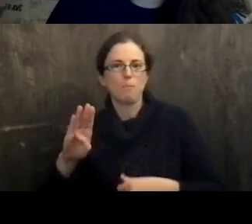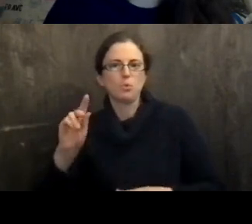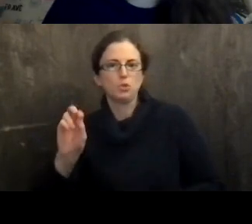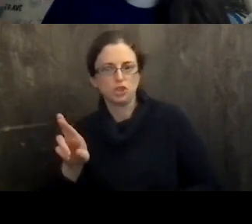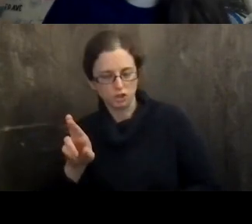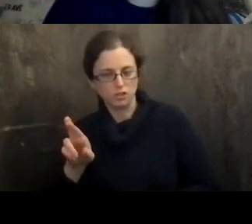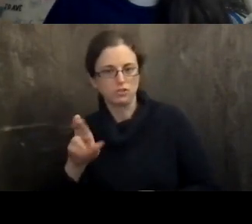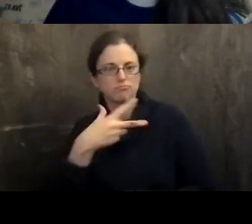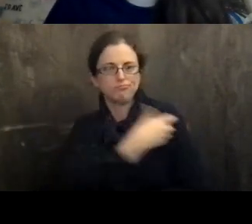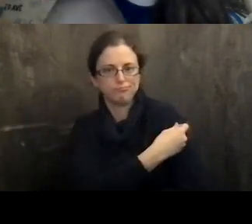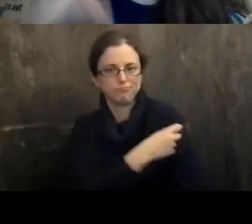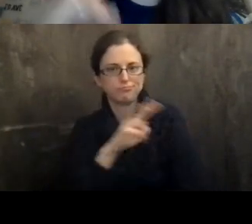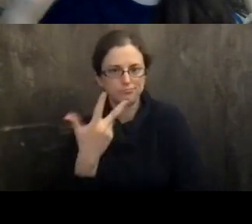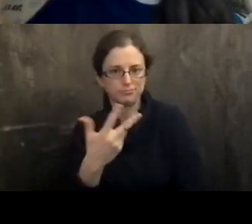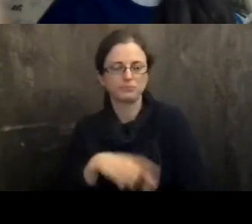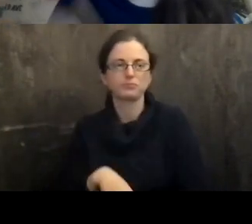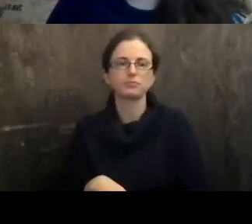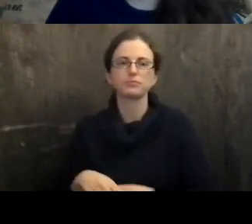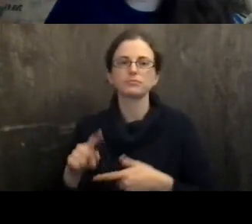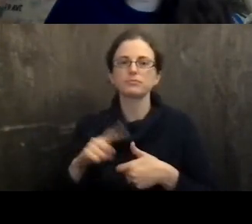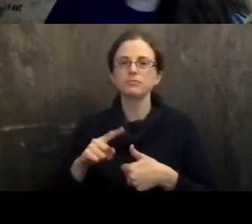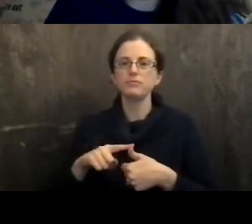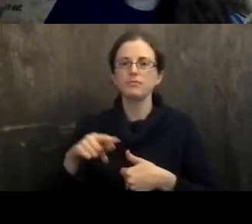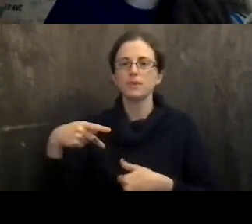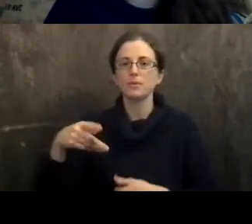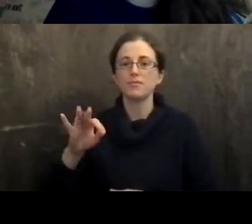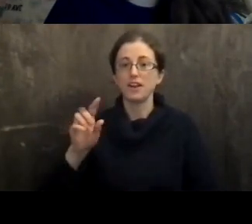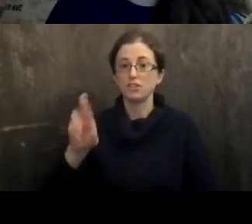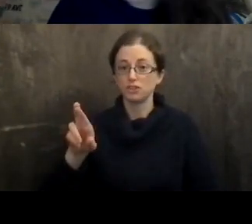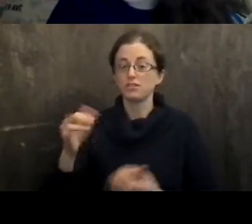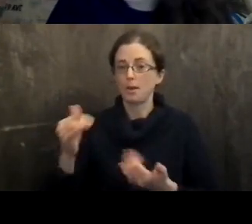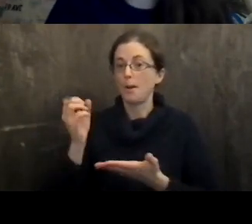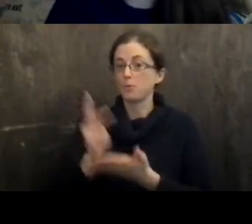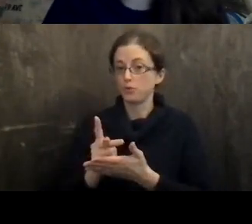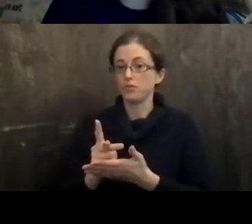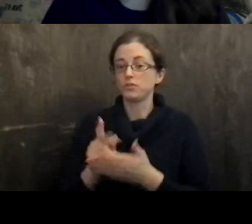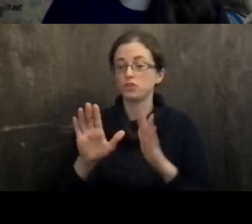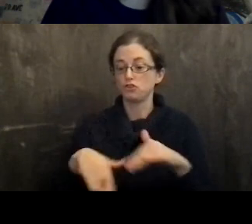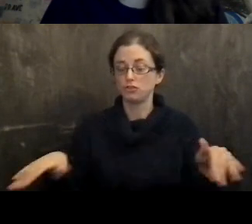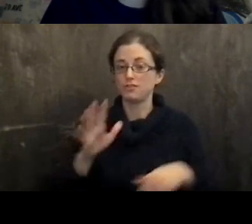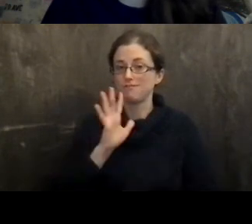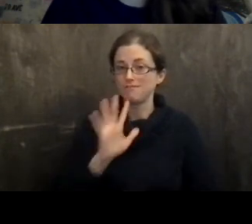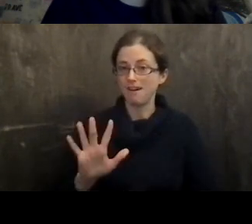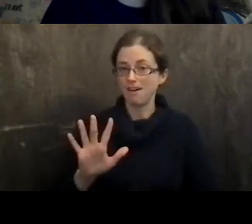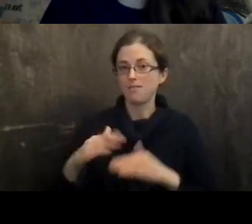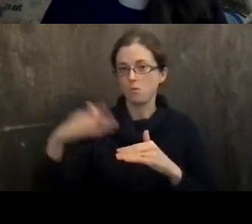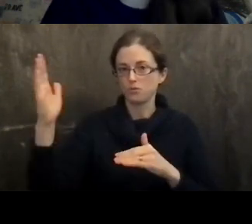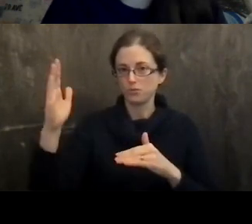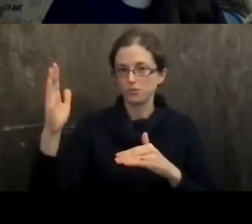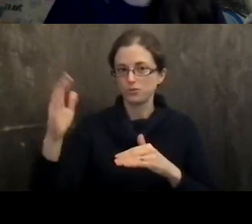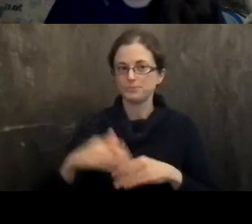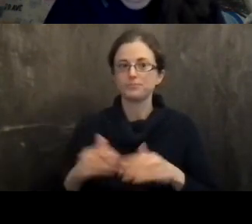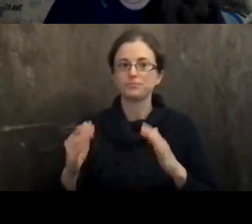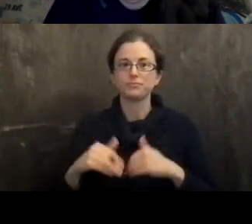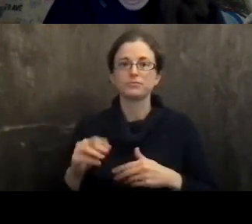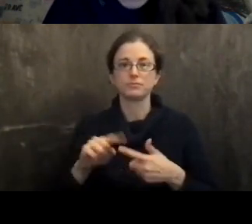Pfizer is approved for children 5 years and older. Moderna is only approved for people 18 and